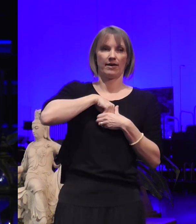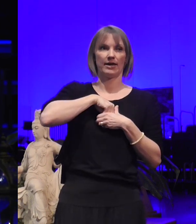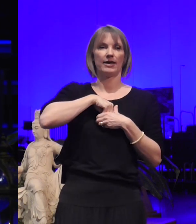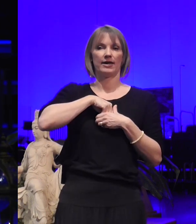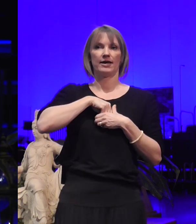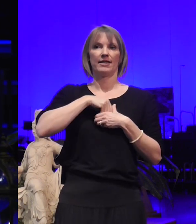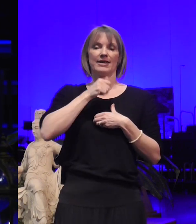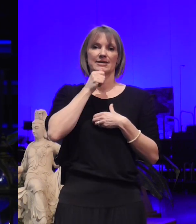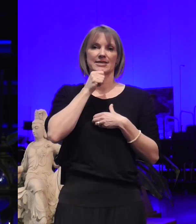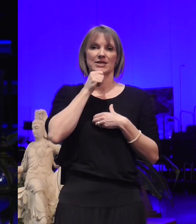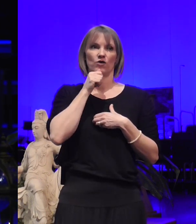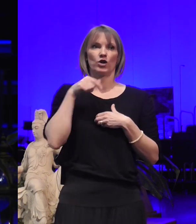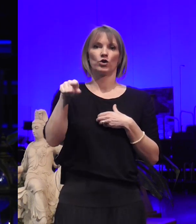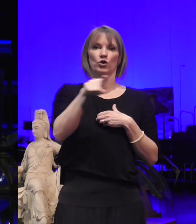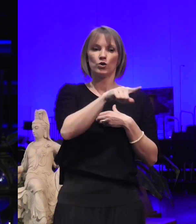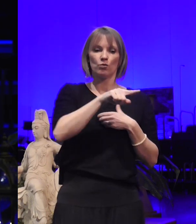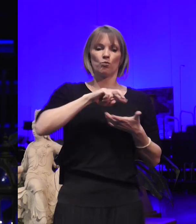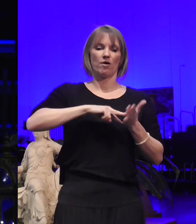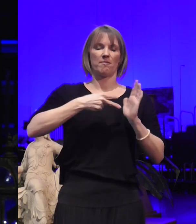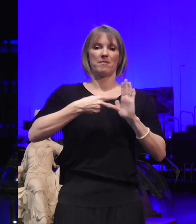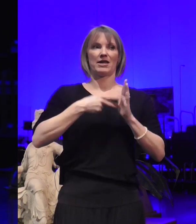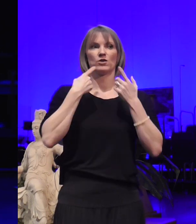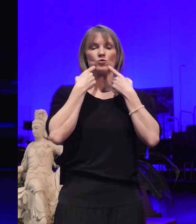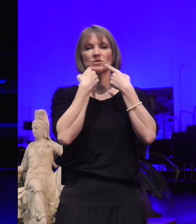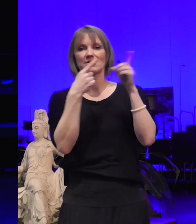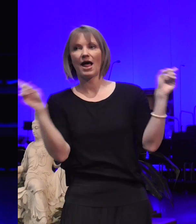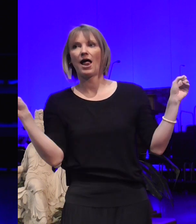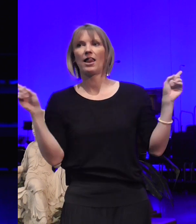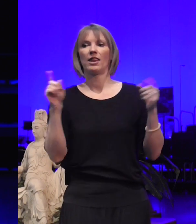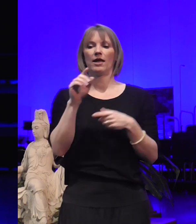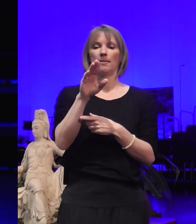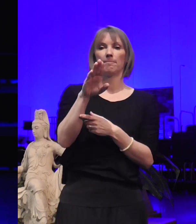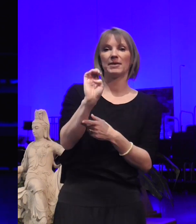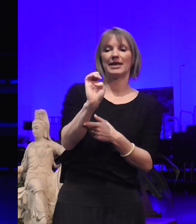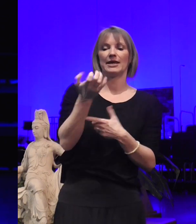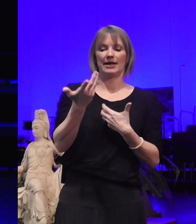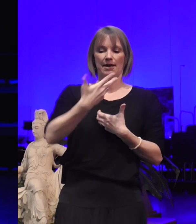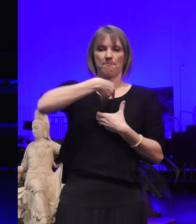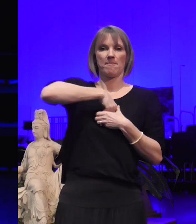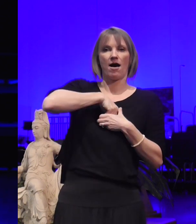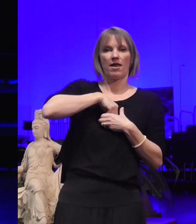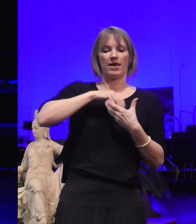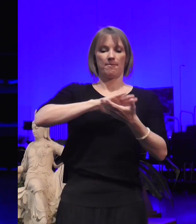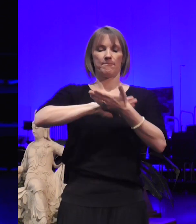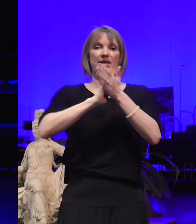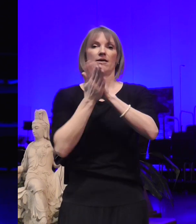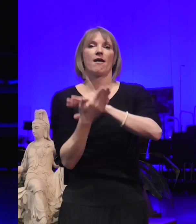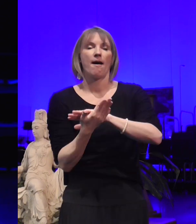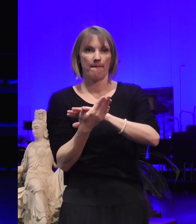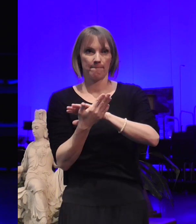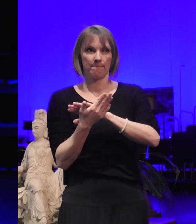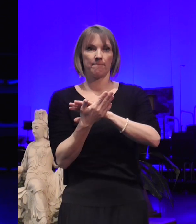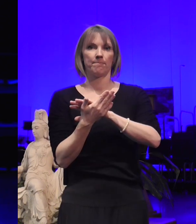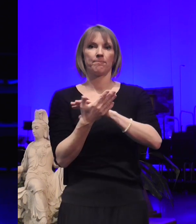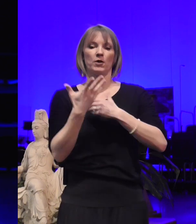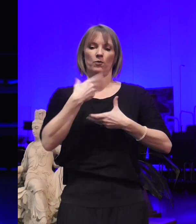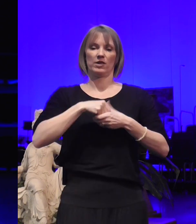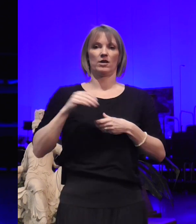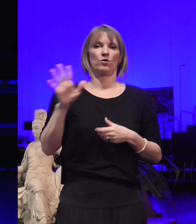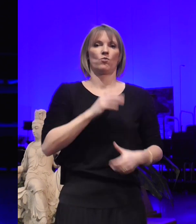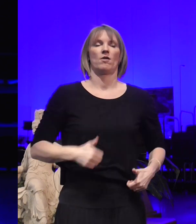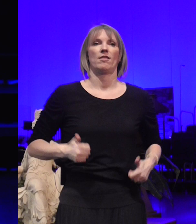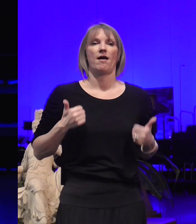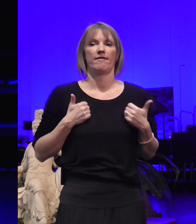that secret that you were meant to tell and be and embody and become in your